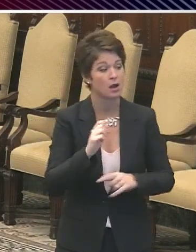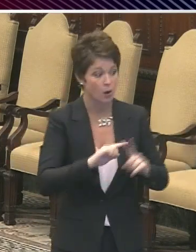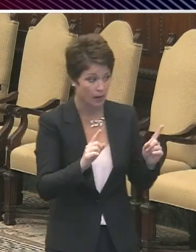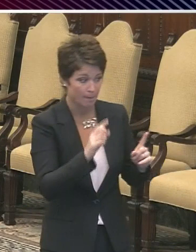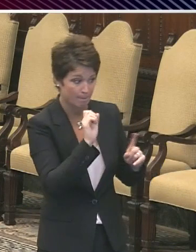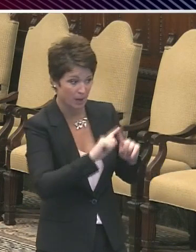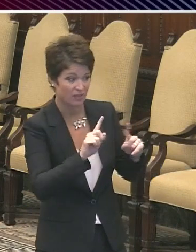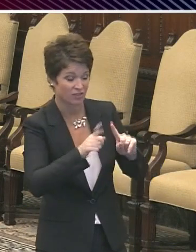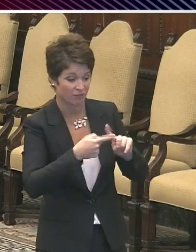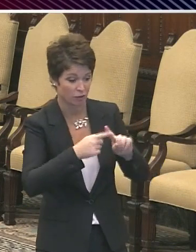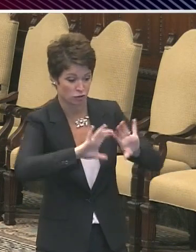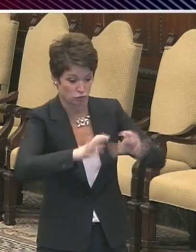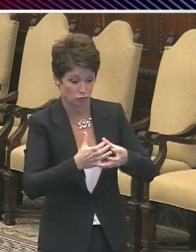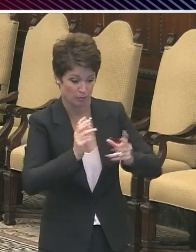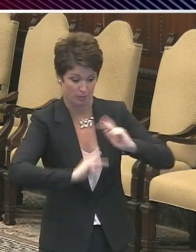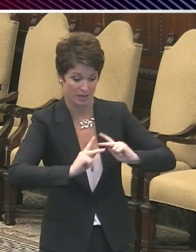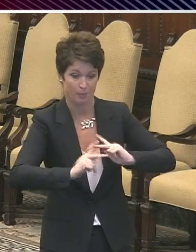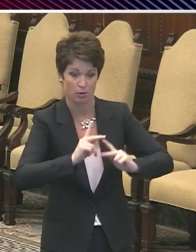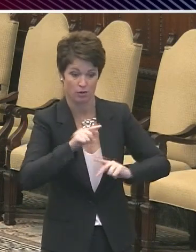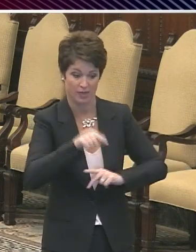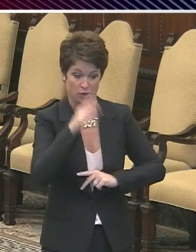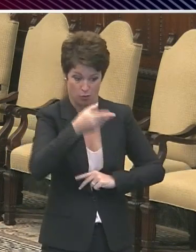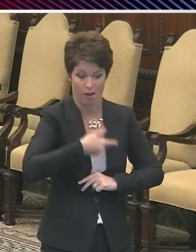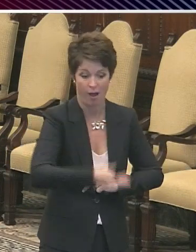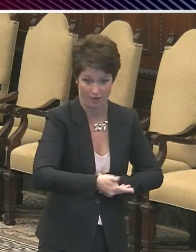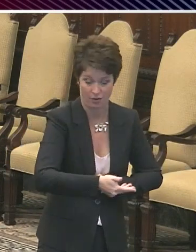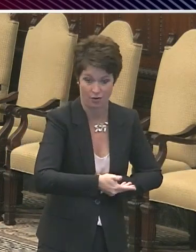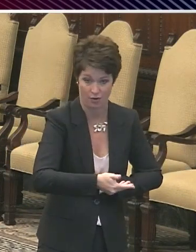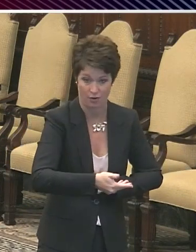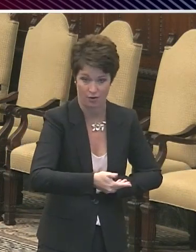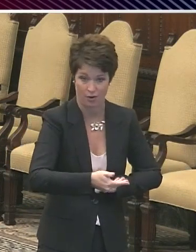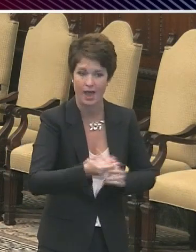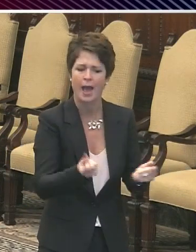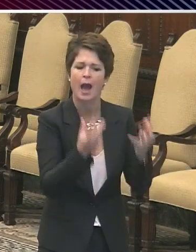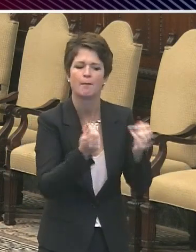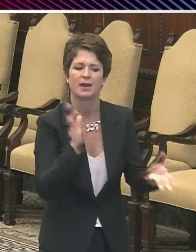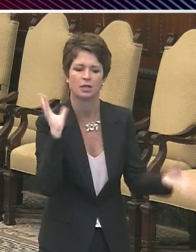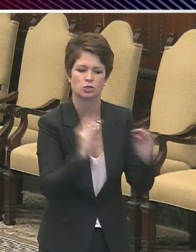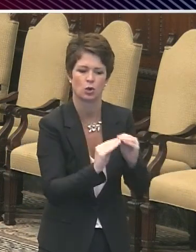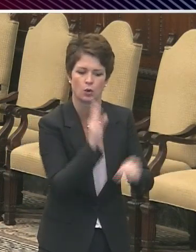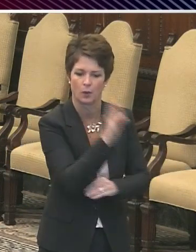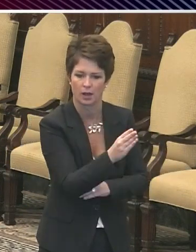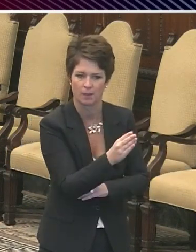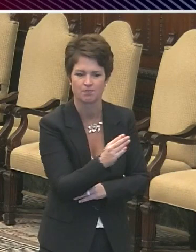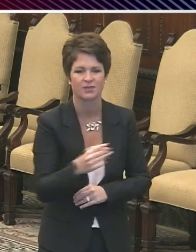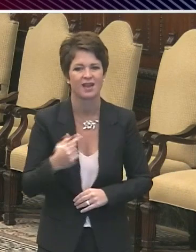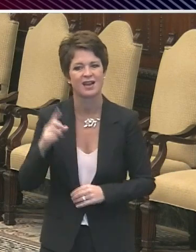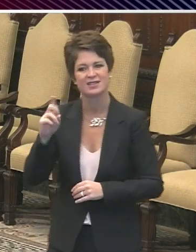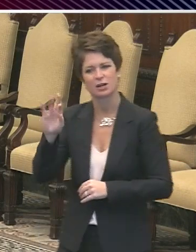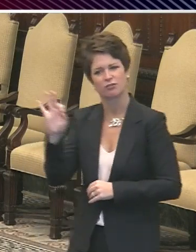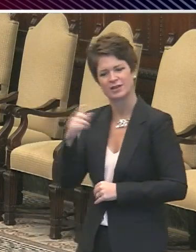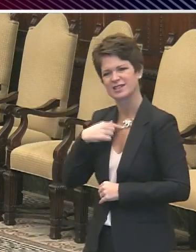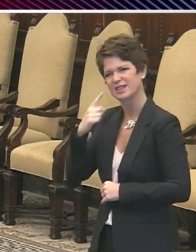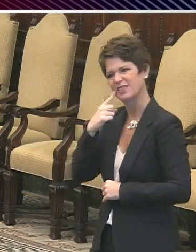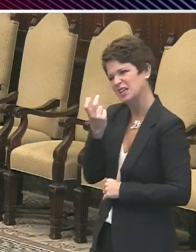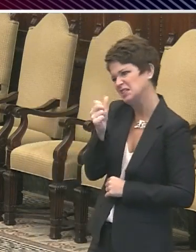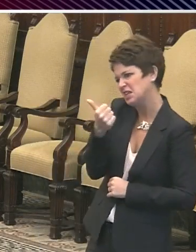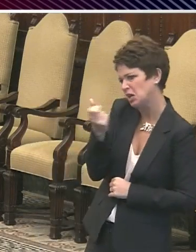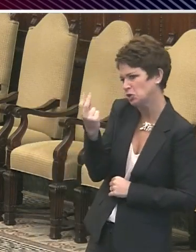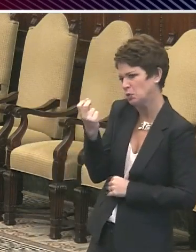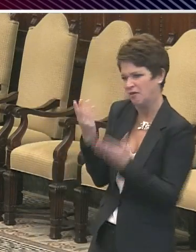this first round of people that the city is hiring, how many will that be? I think it's maybe 10 or 12. It's not a huge